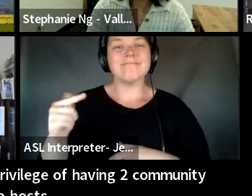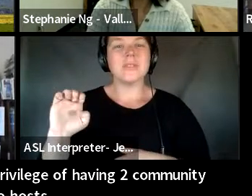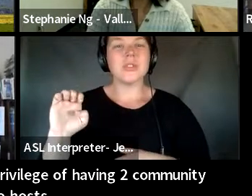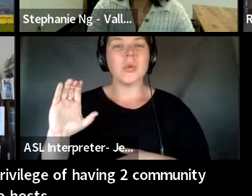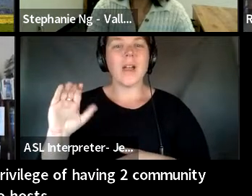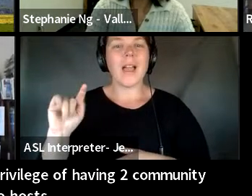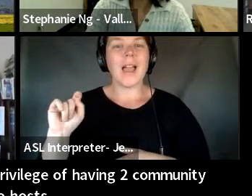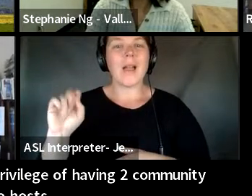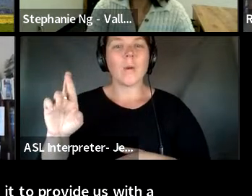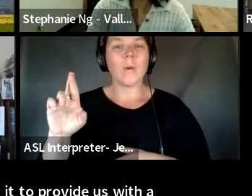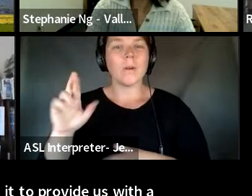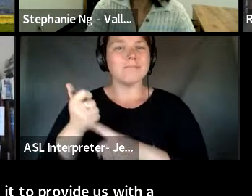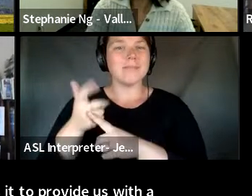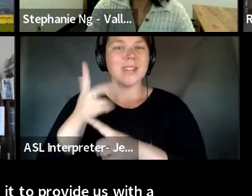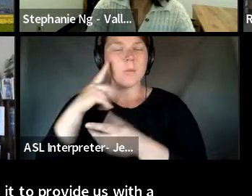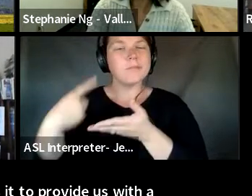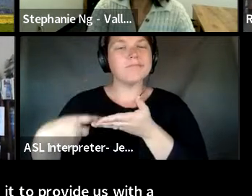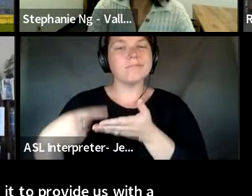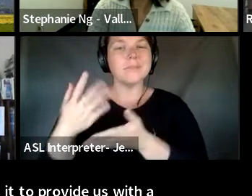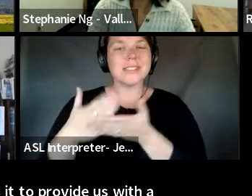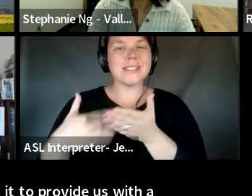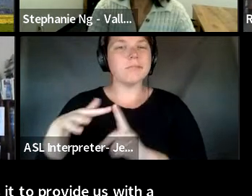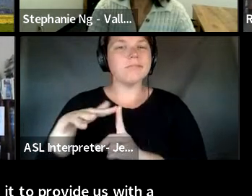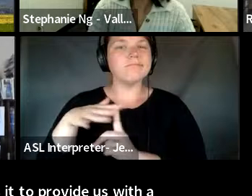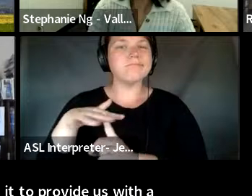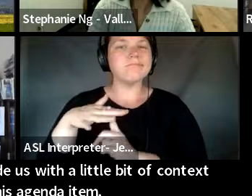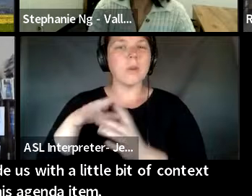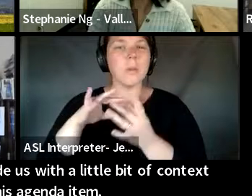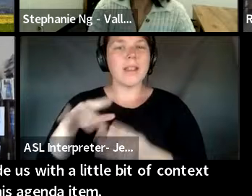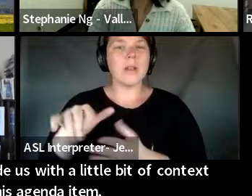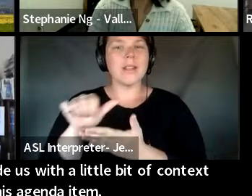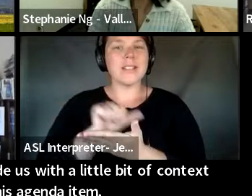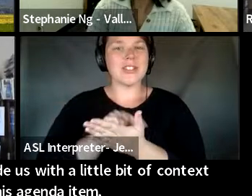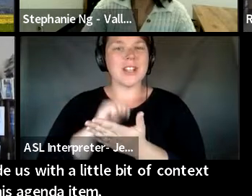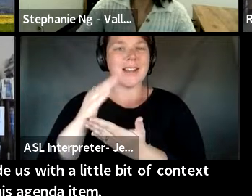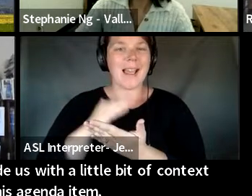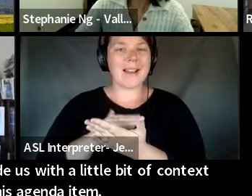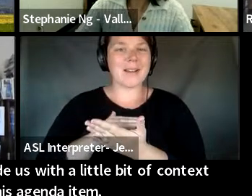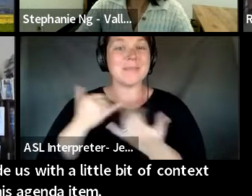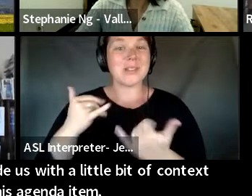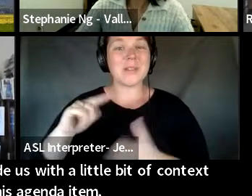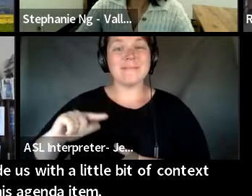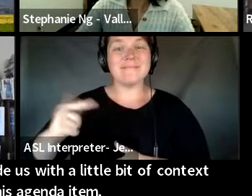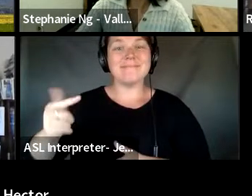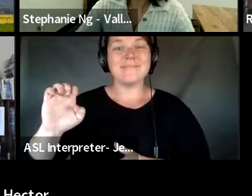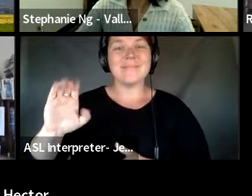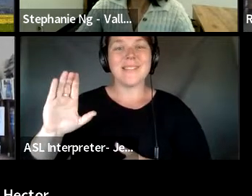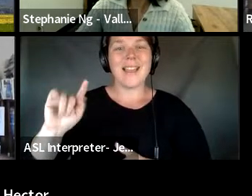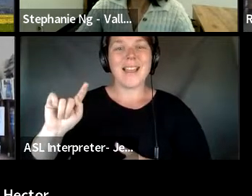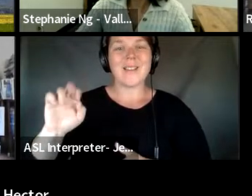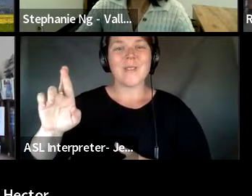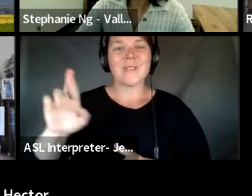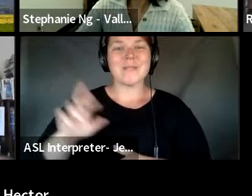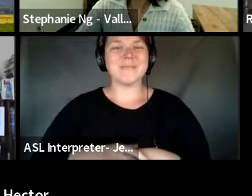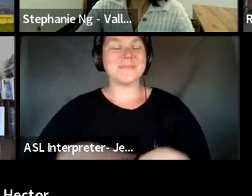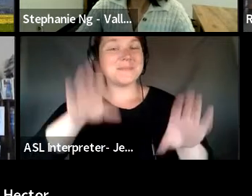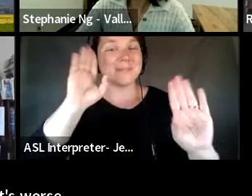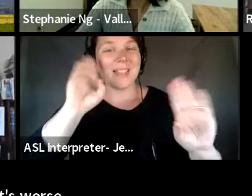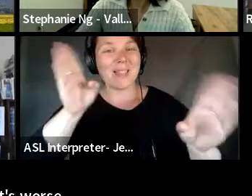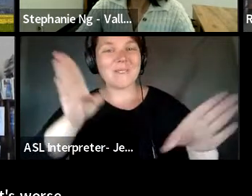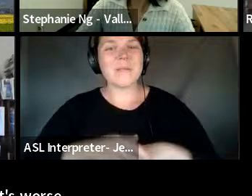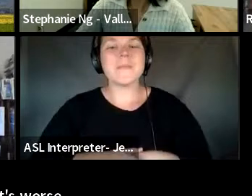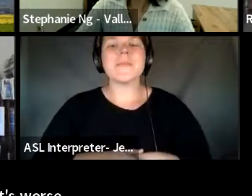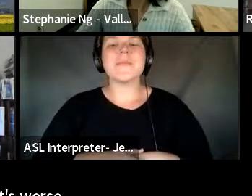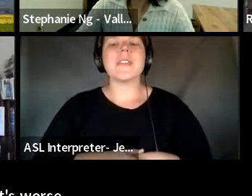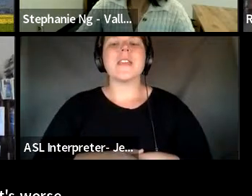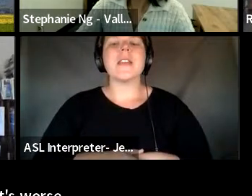bit of context around this agenda item. So Hector, floor is yours. Hello. So again,